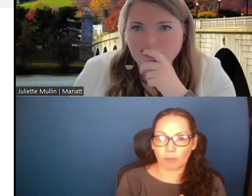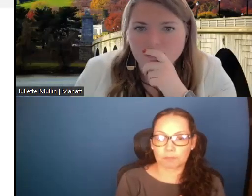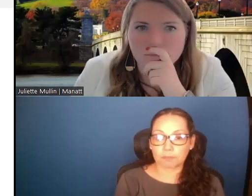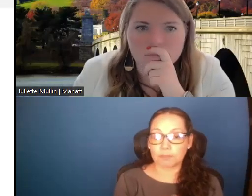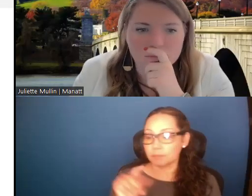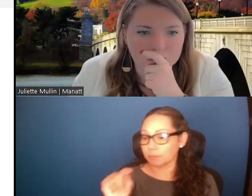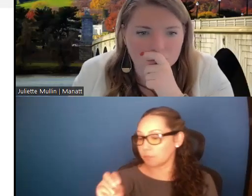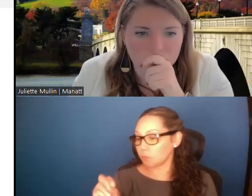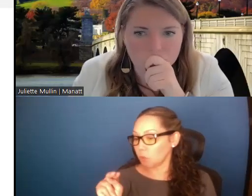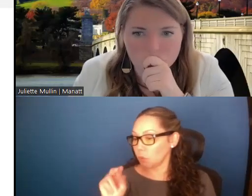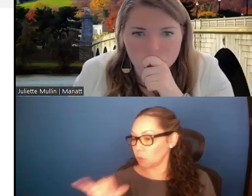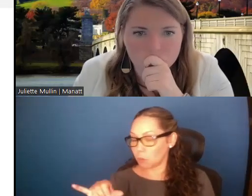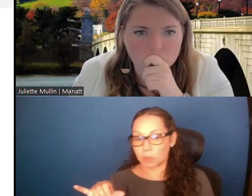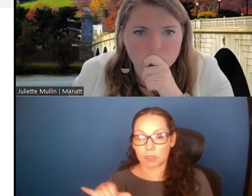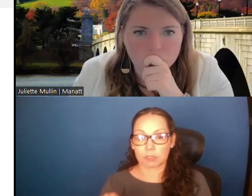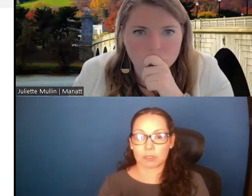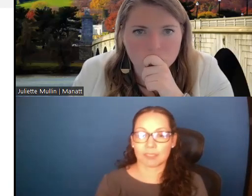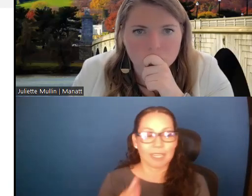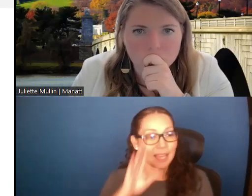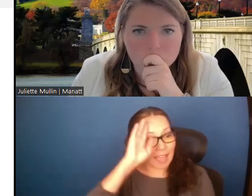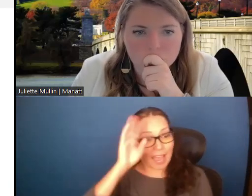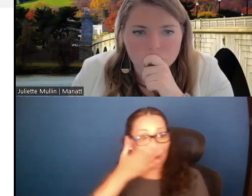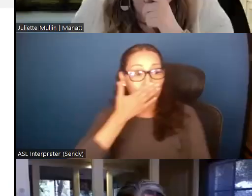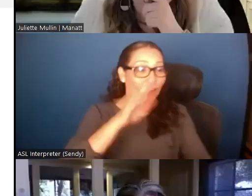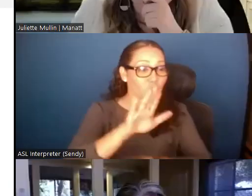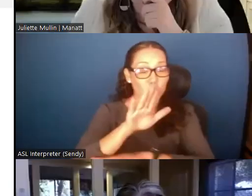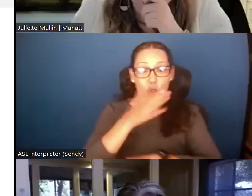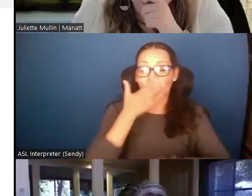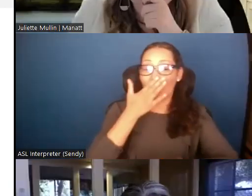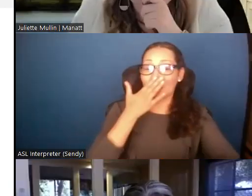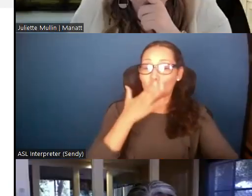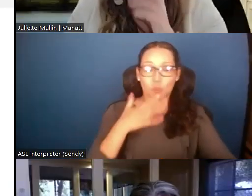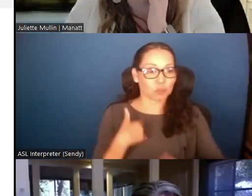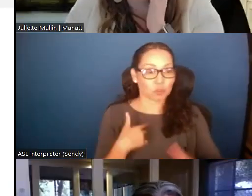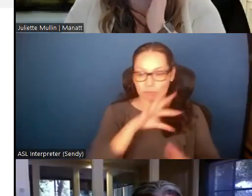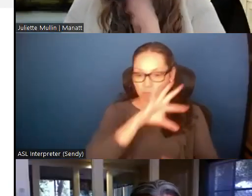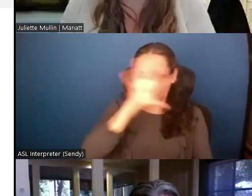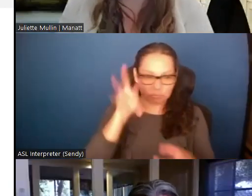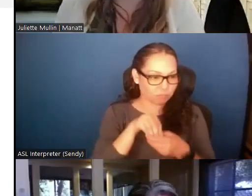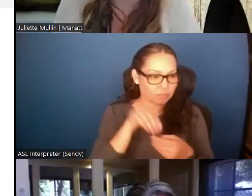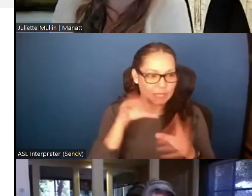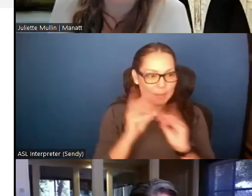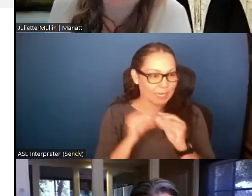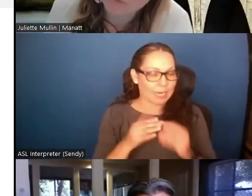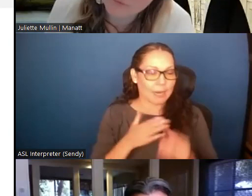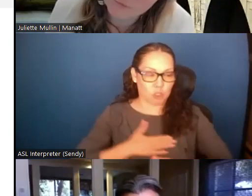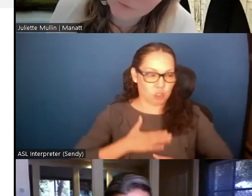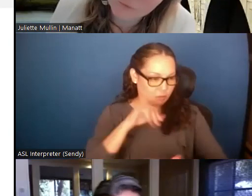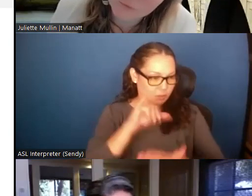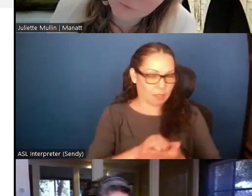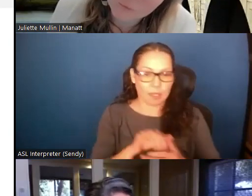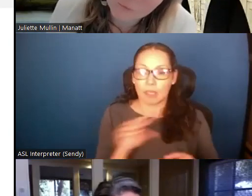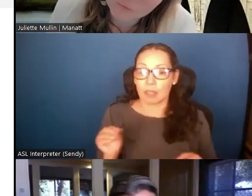Tony. Hi, good afternoon. Thanks for putting all this together. Really appreciate it. Sort of in